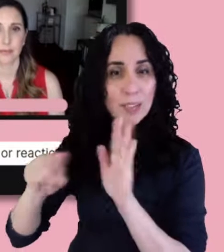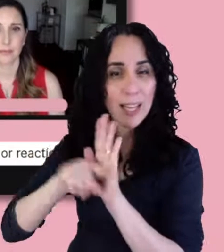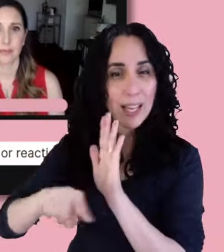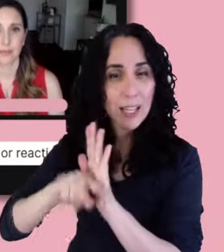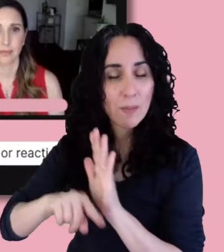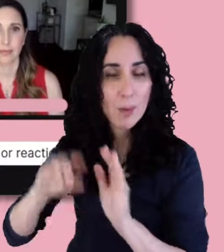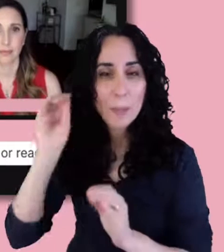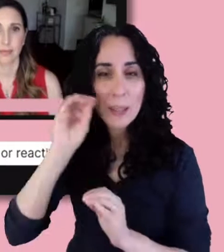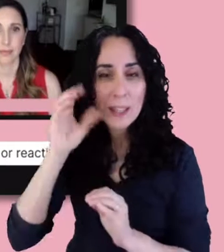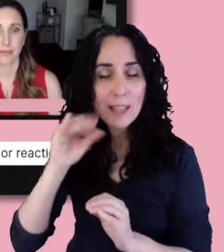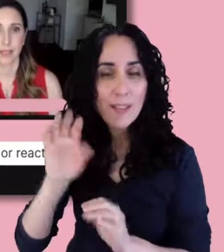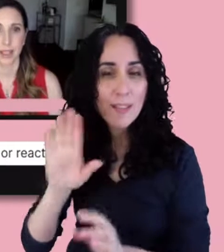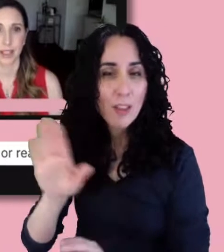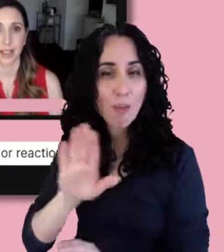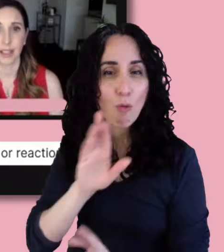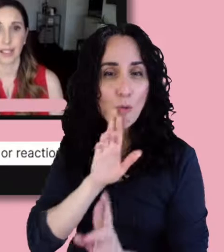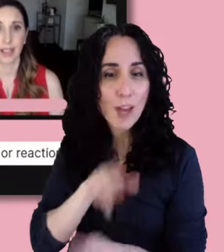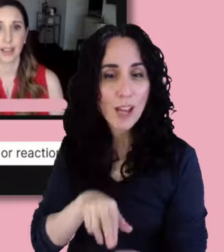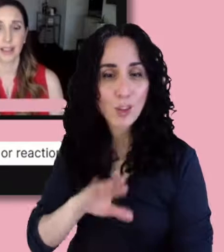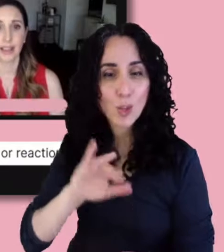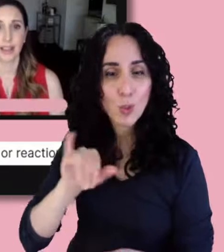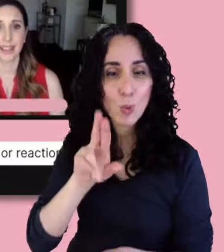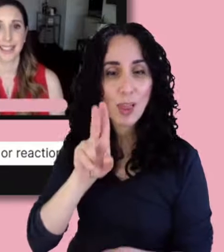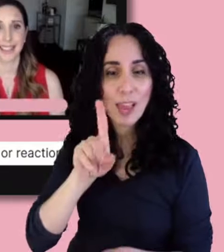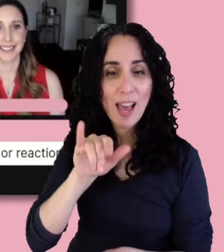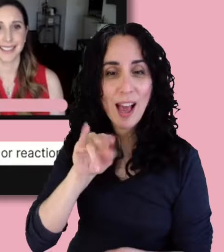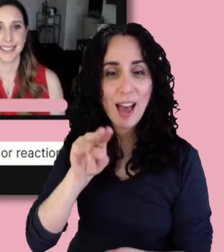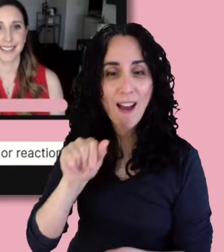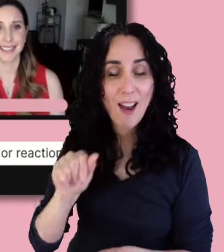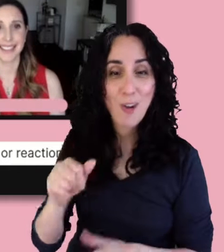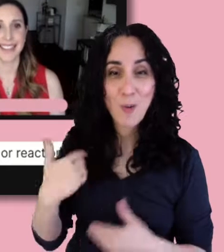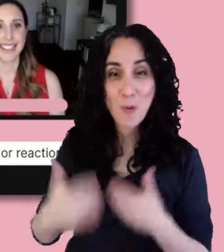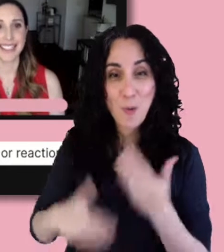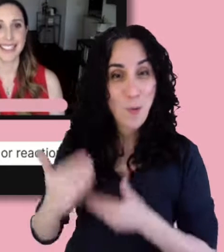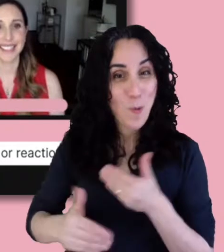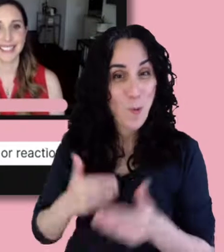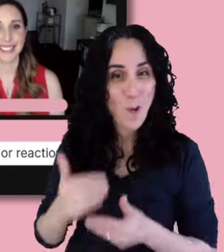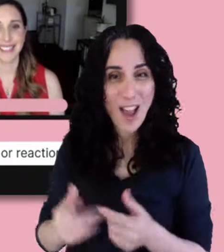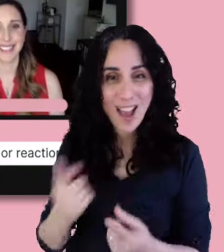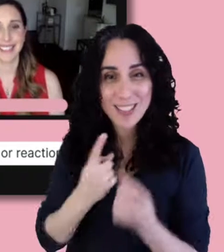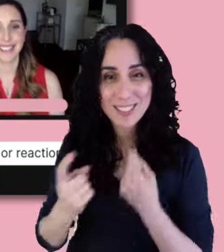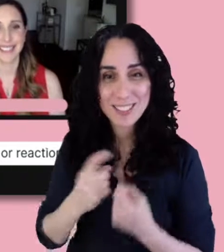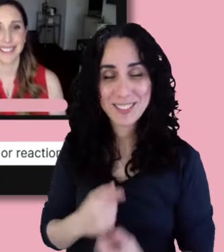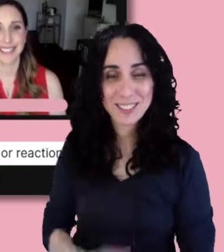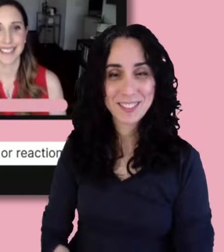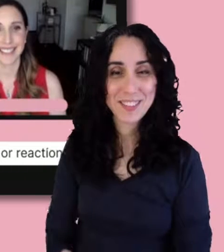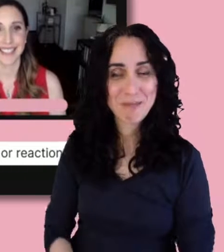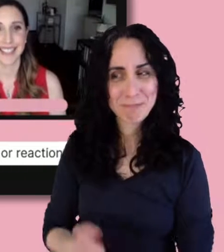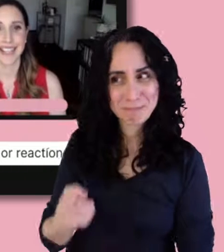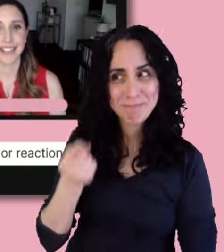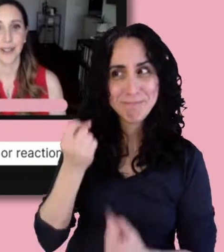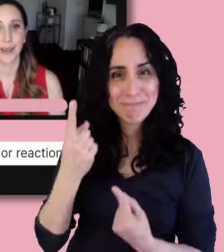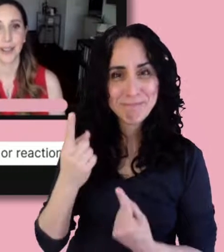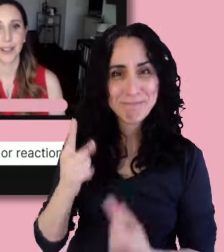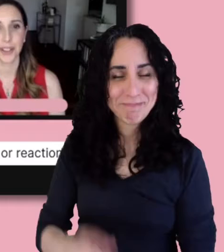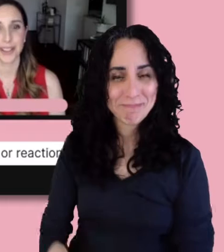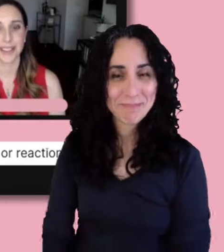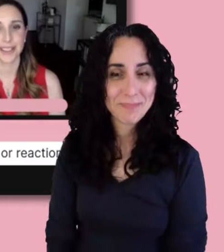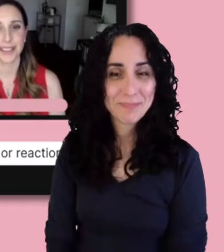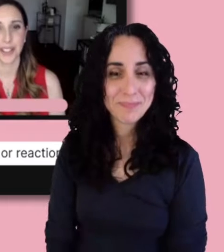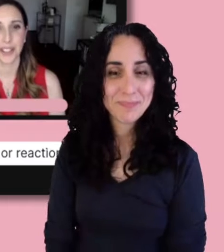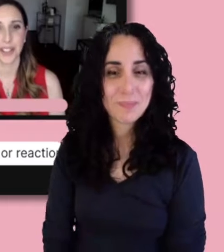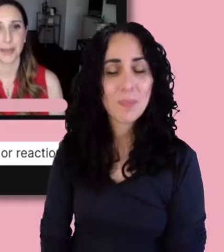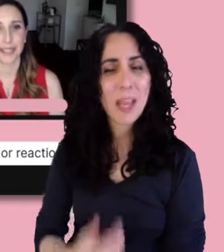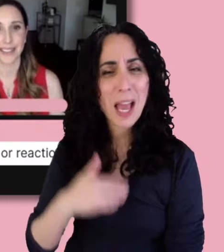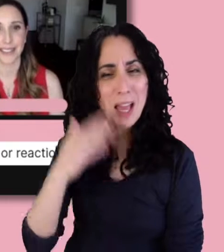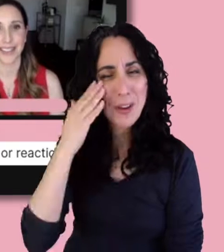and reactions? Juliana is on a roll today because Is we are here, okay? I know her, and I'm she's with